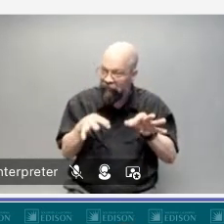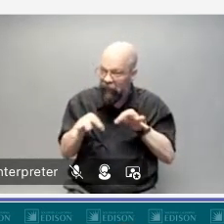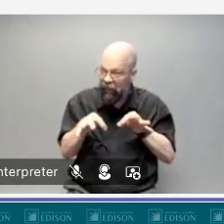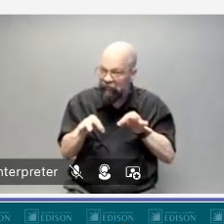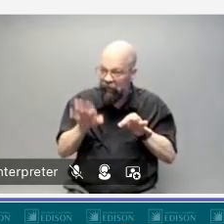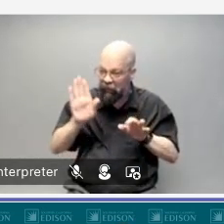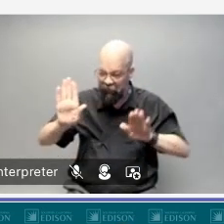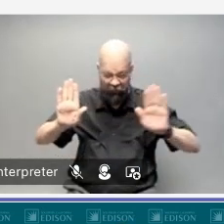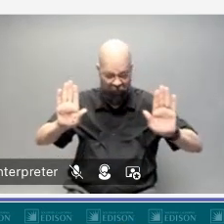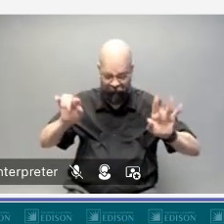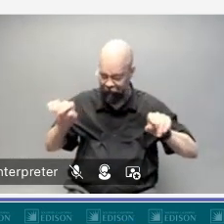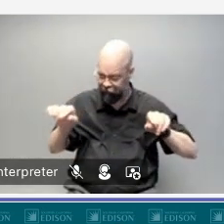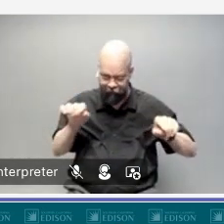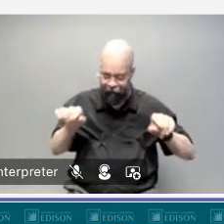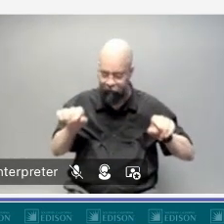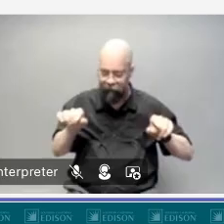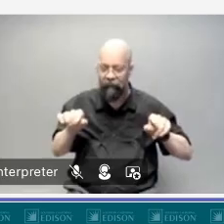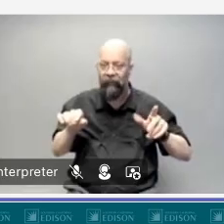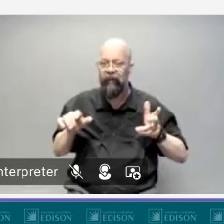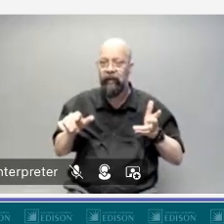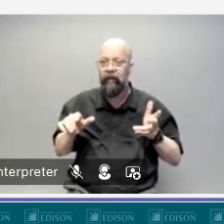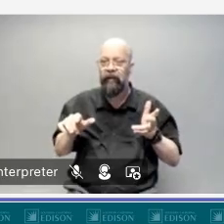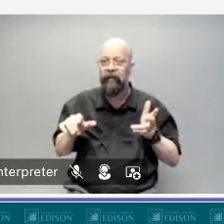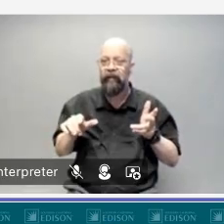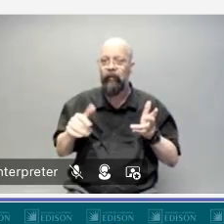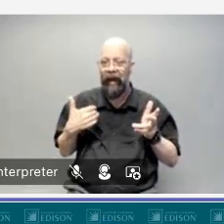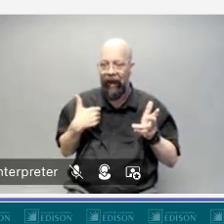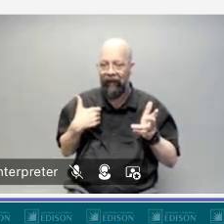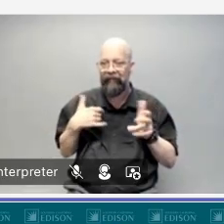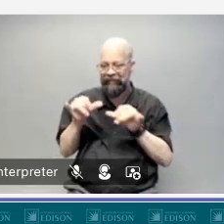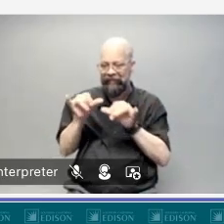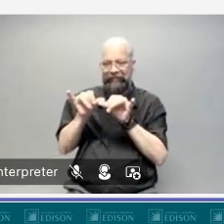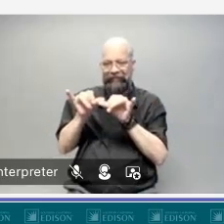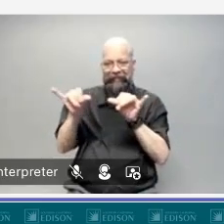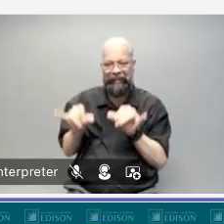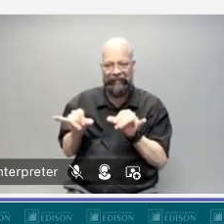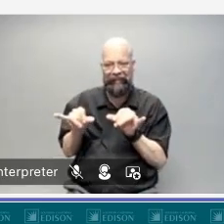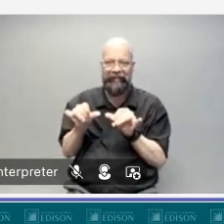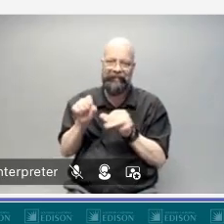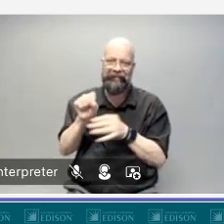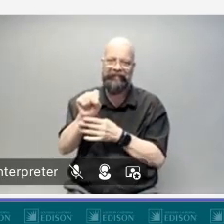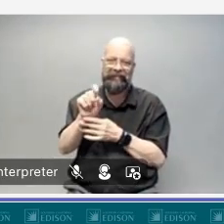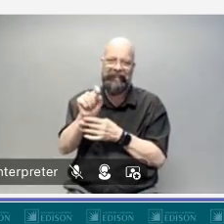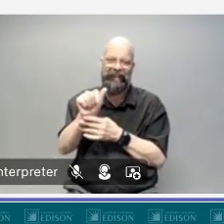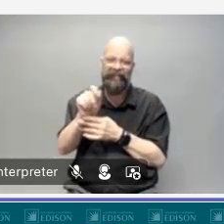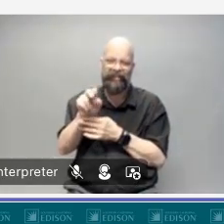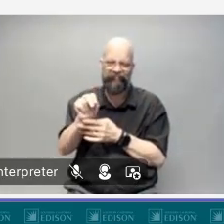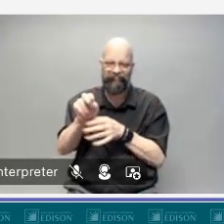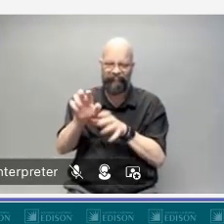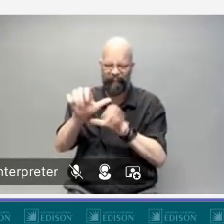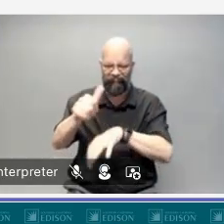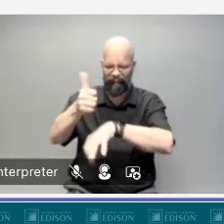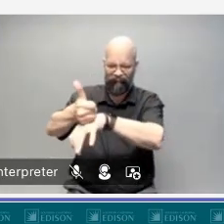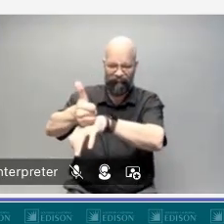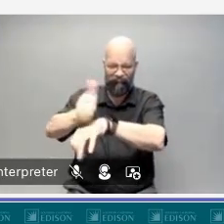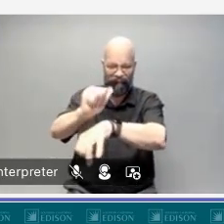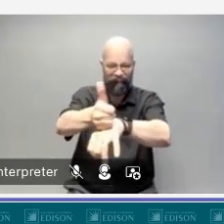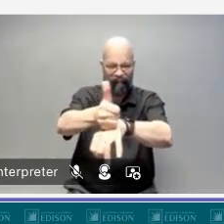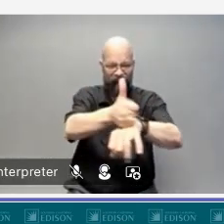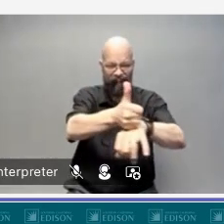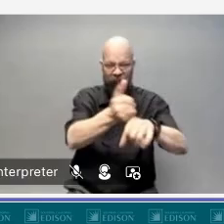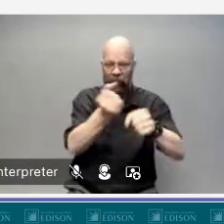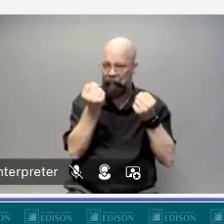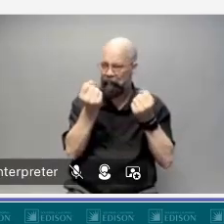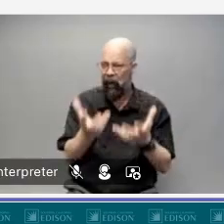the weather in the future. And then we have weather stations. We have a lot of weather stations that are, we have actually multiple